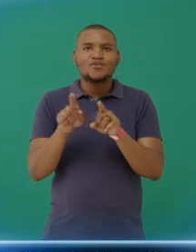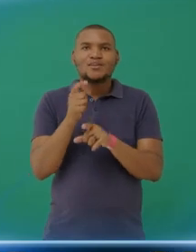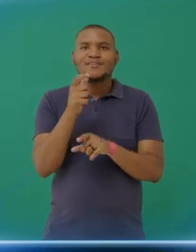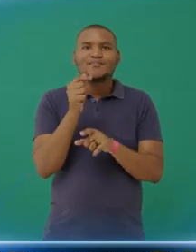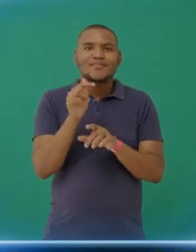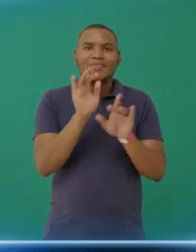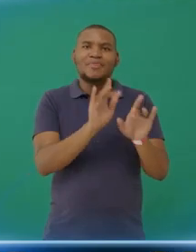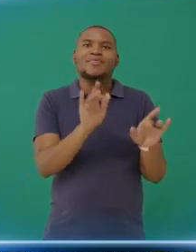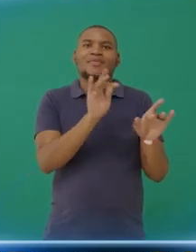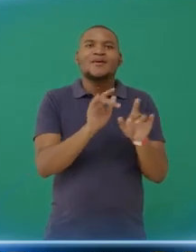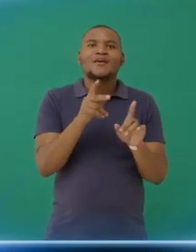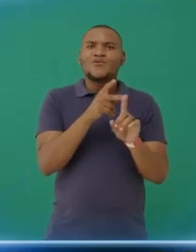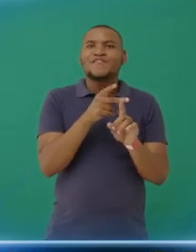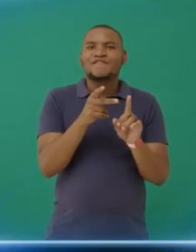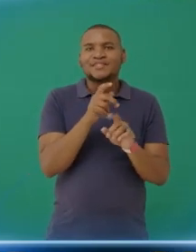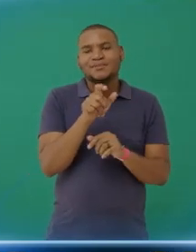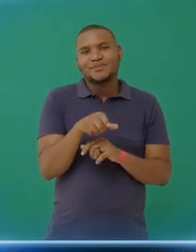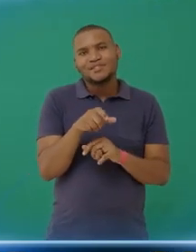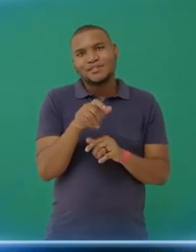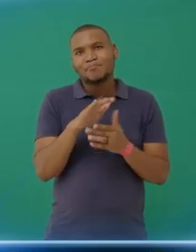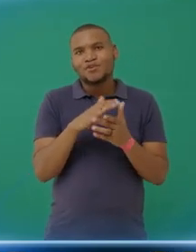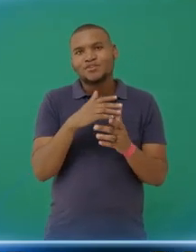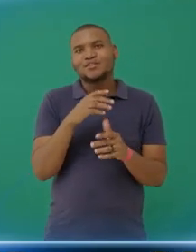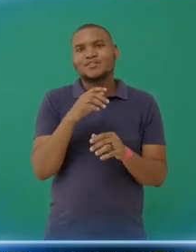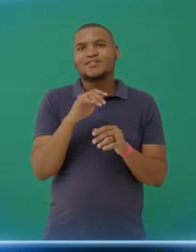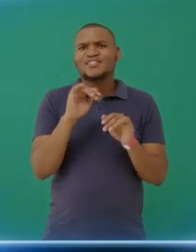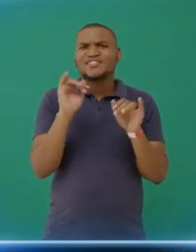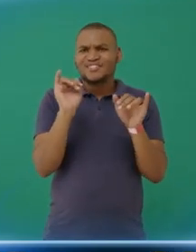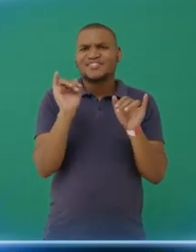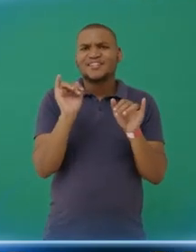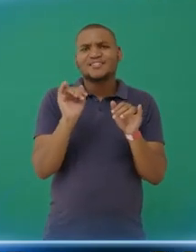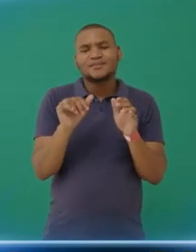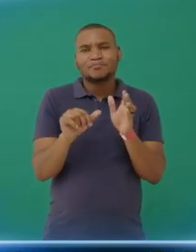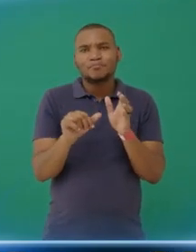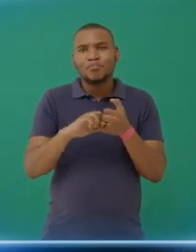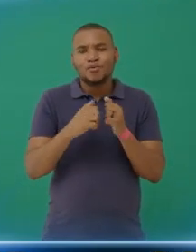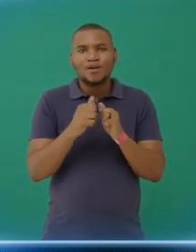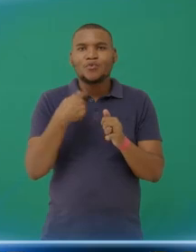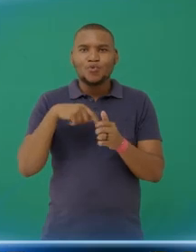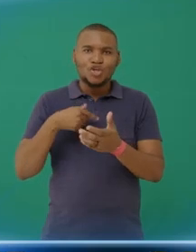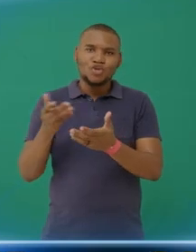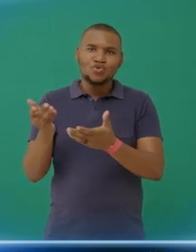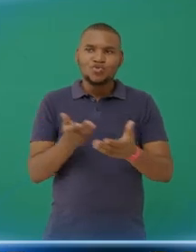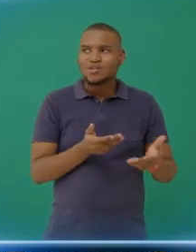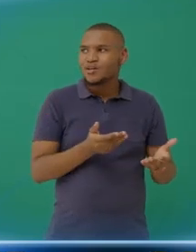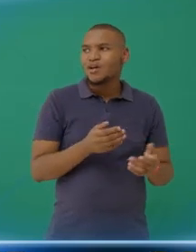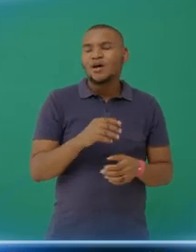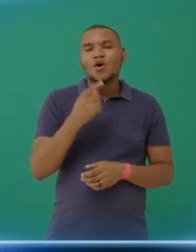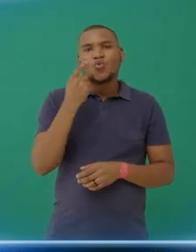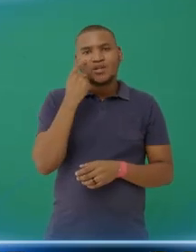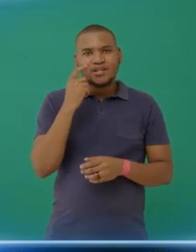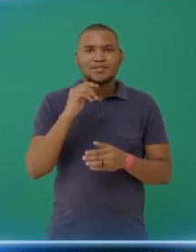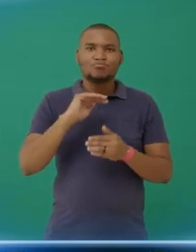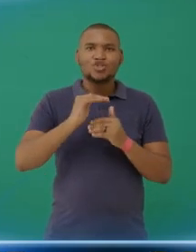with victims in the criminal justice system, which is a serious problem. And so we're introducing a witness protection